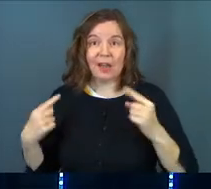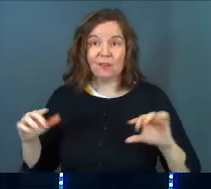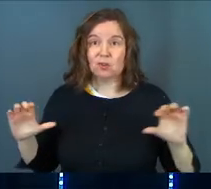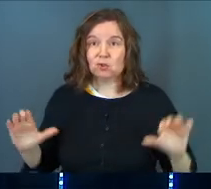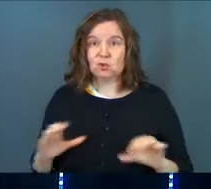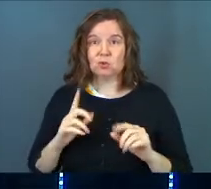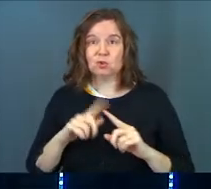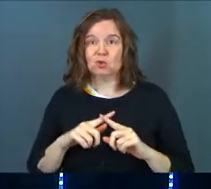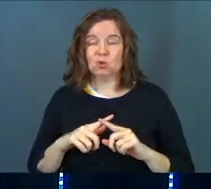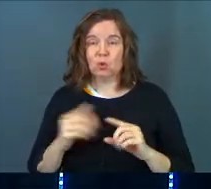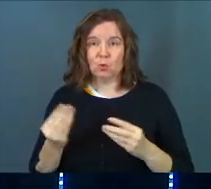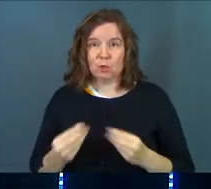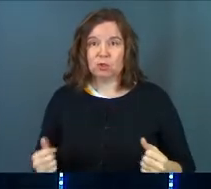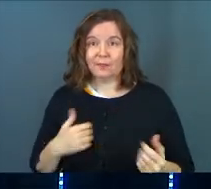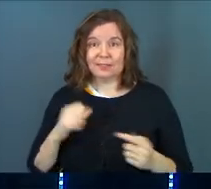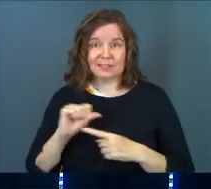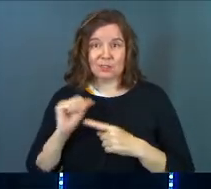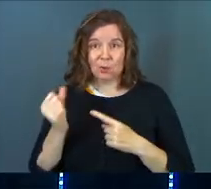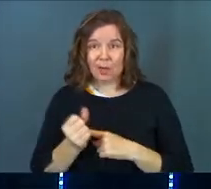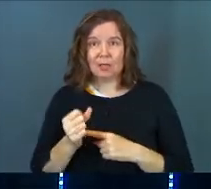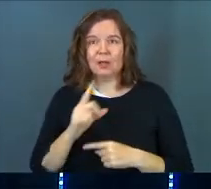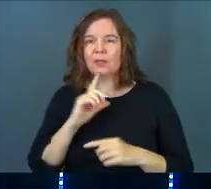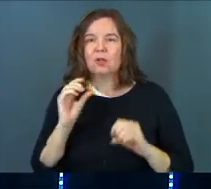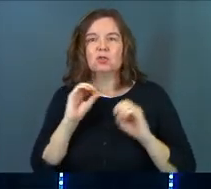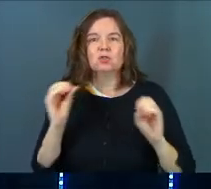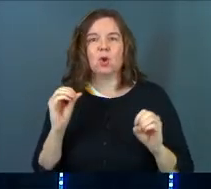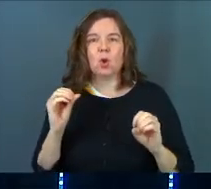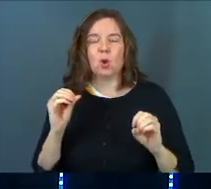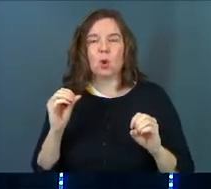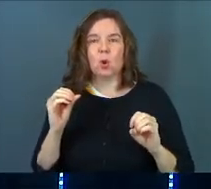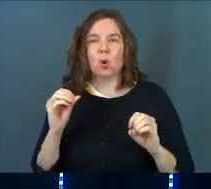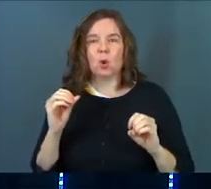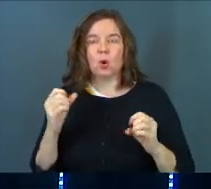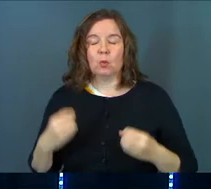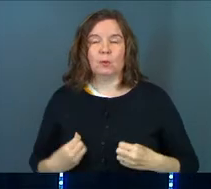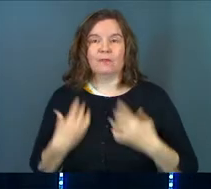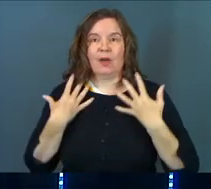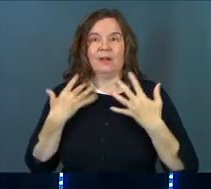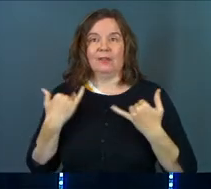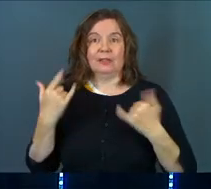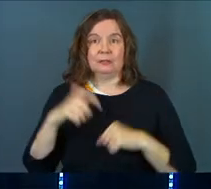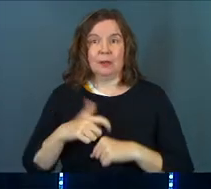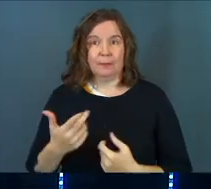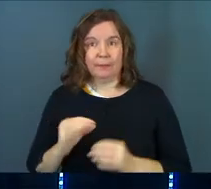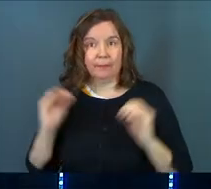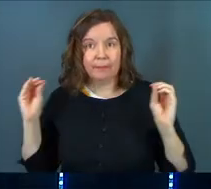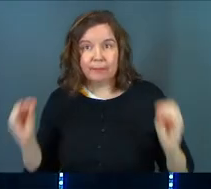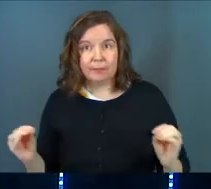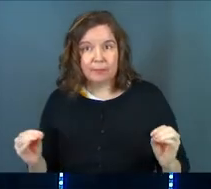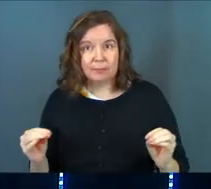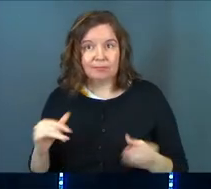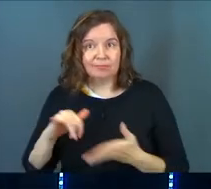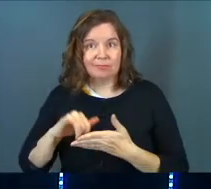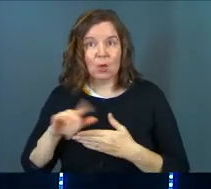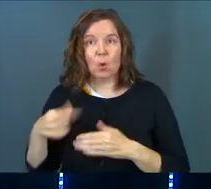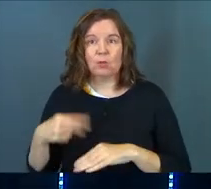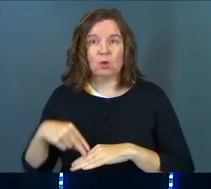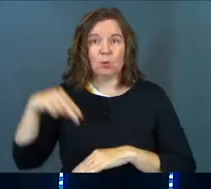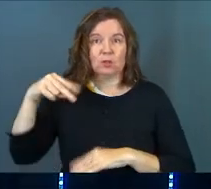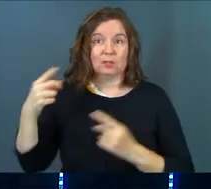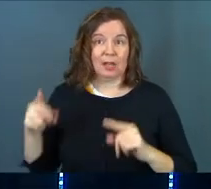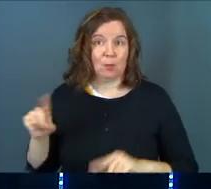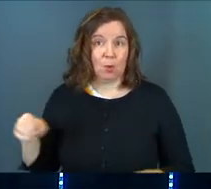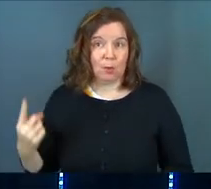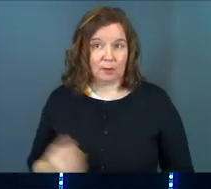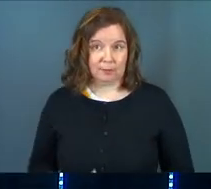ever do in order to resolve this situation. There's no reviving at this point. It's only resurrection can